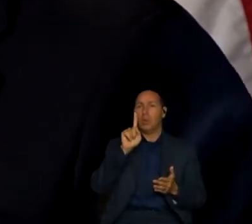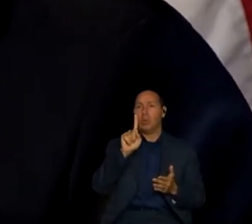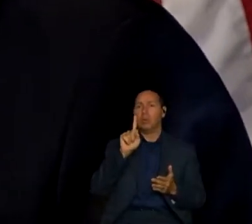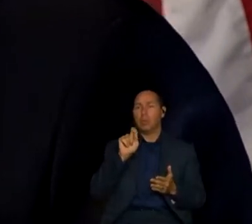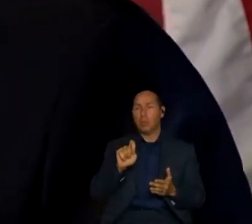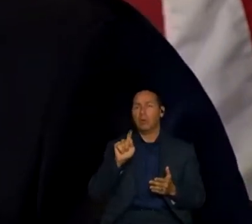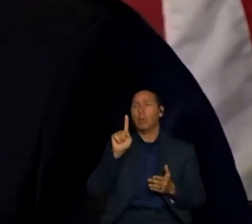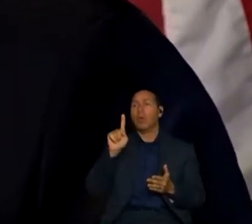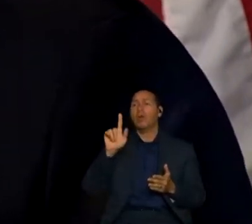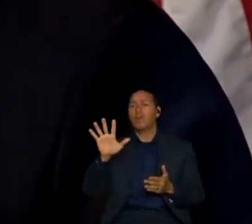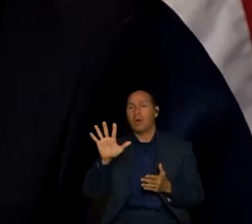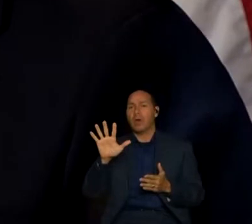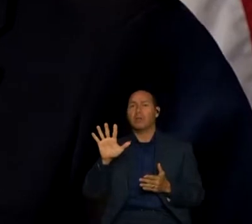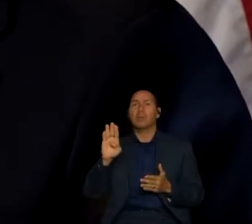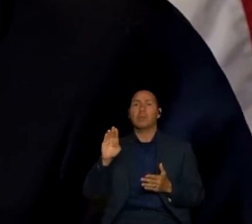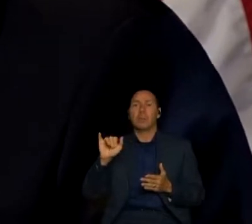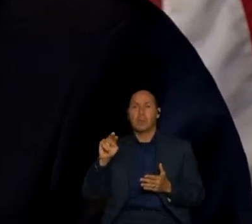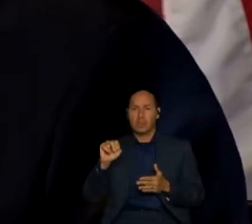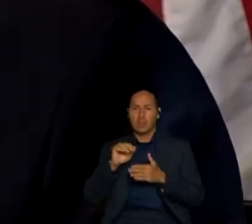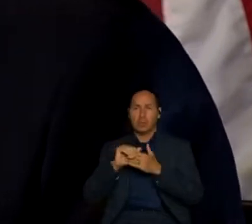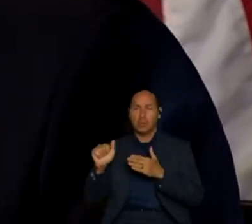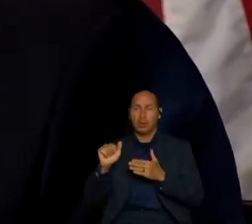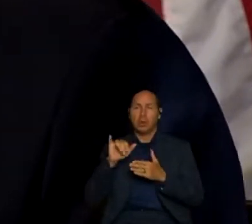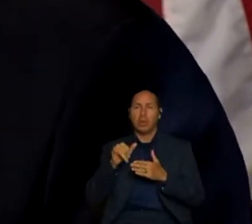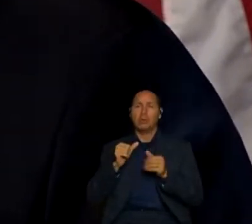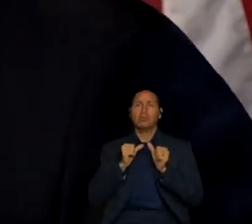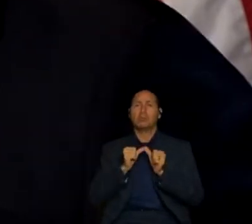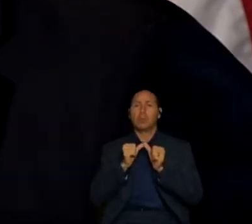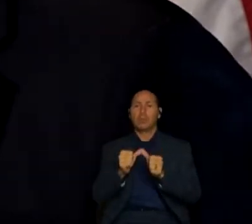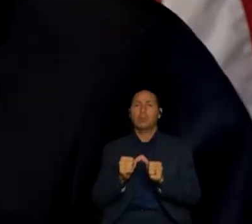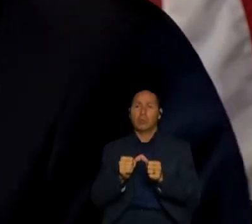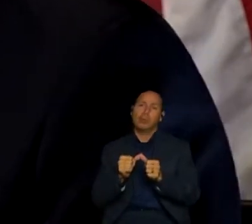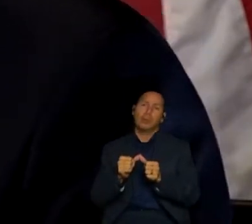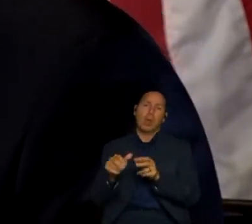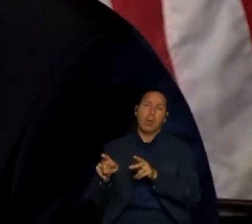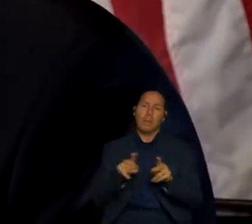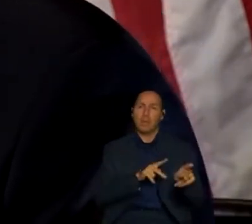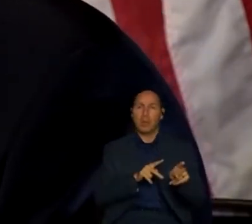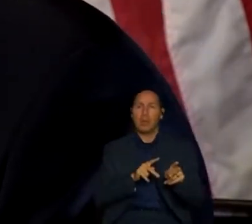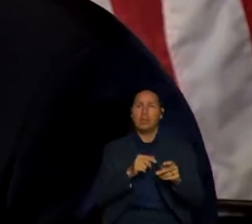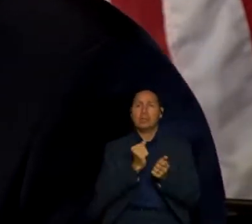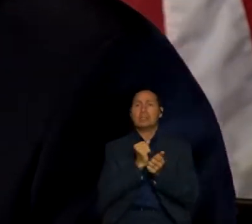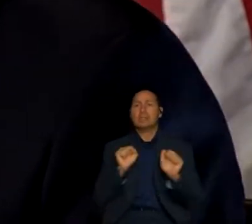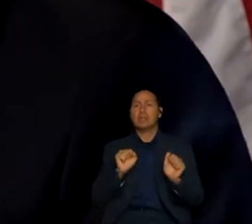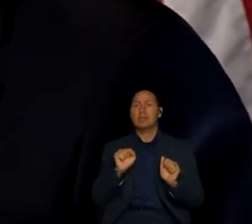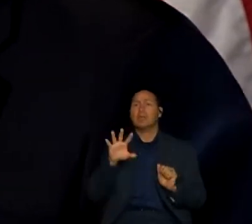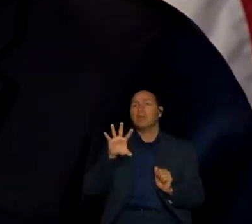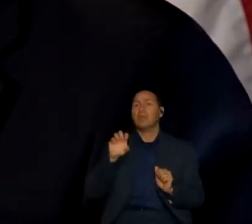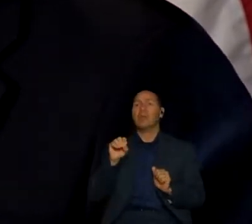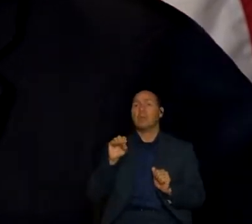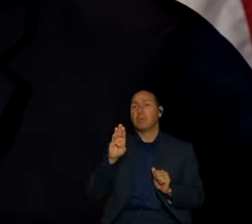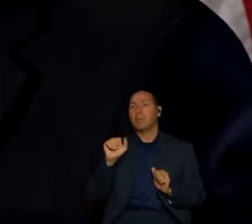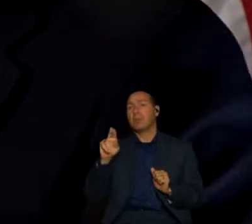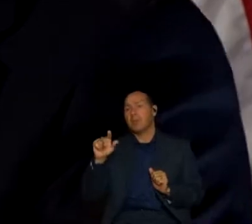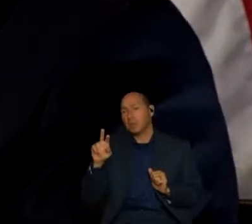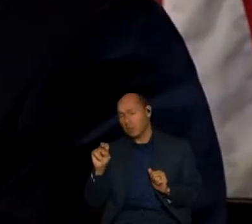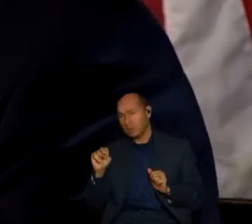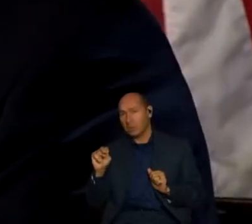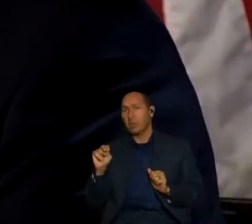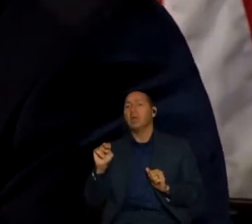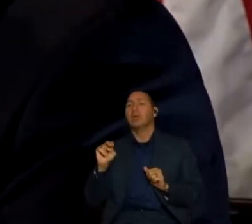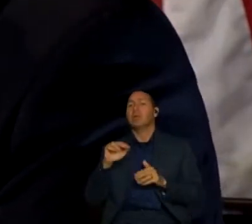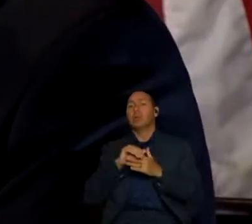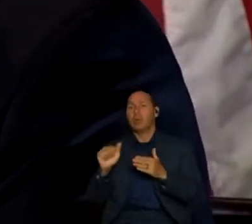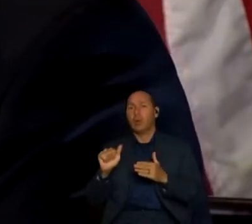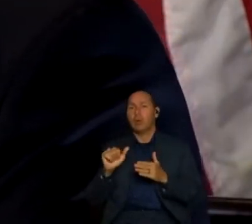billion going forward under the plan, and saving $50 billion in debt service payments. But